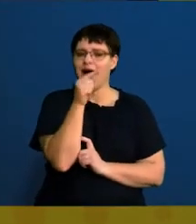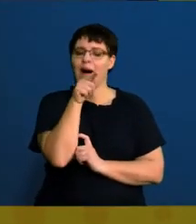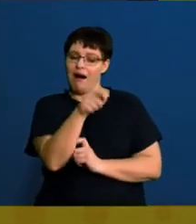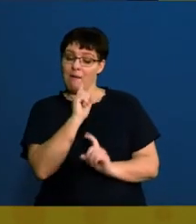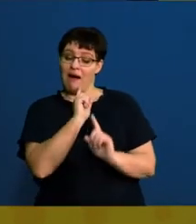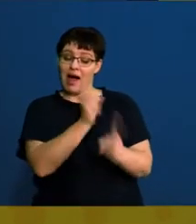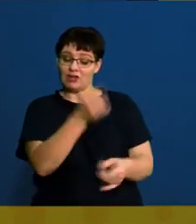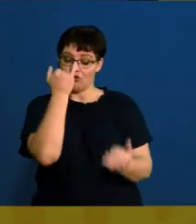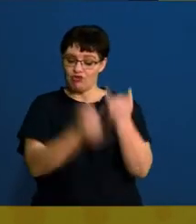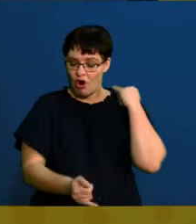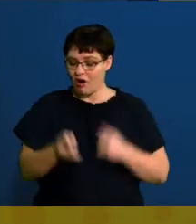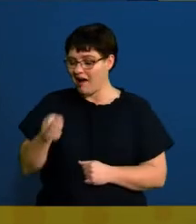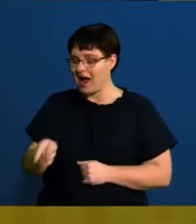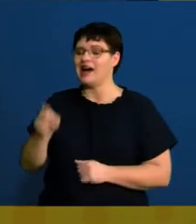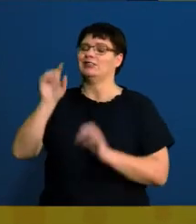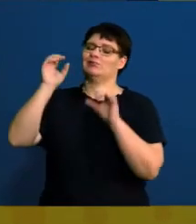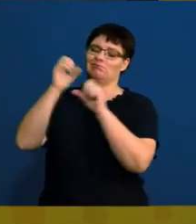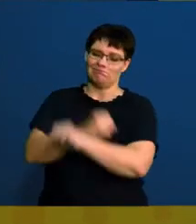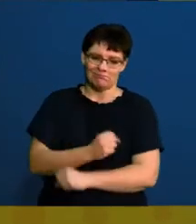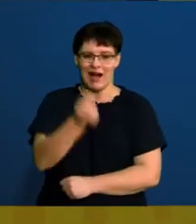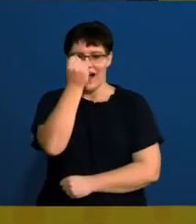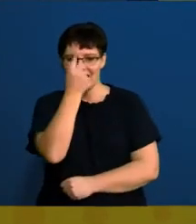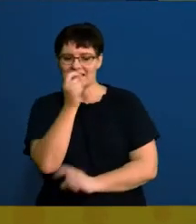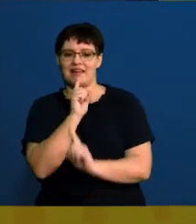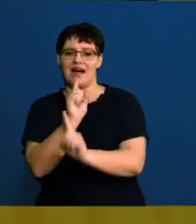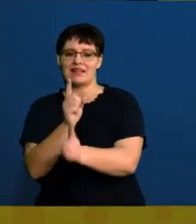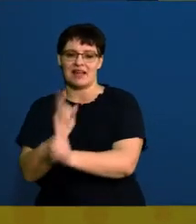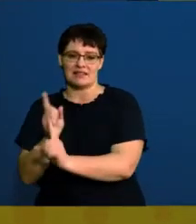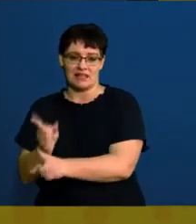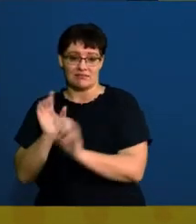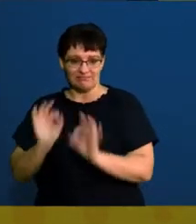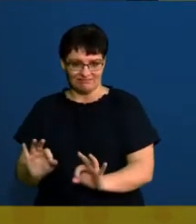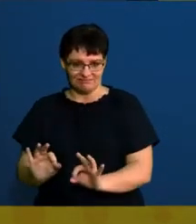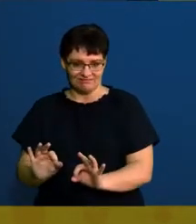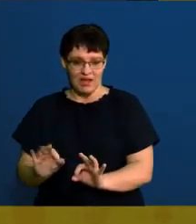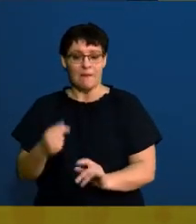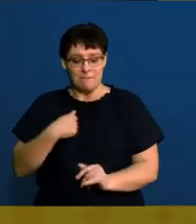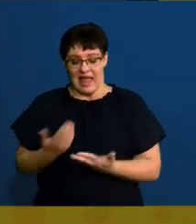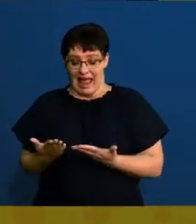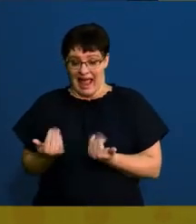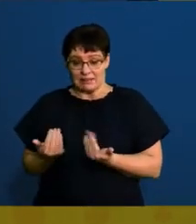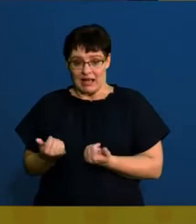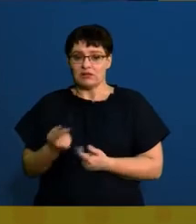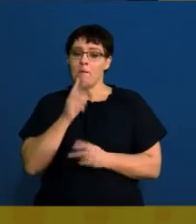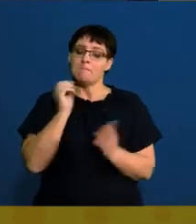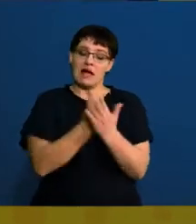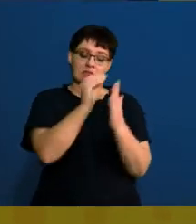question papers are all about, so you can understand what the answers are and the expected responses